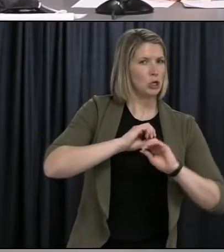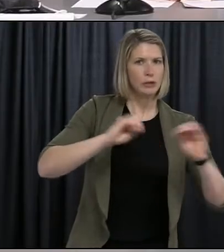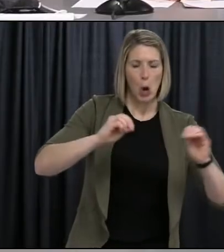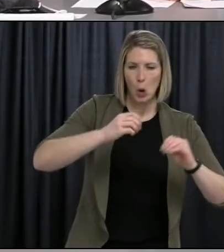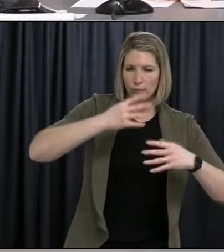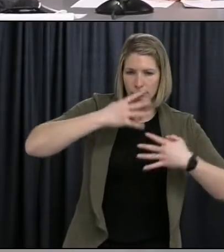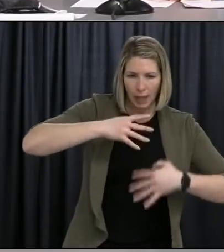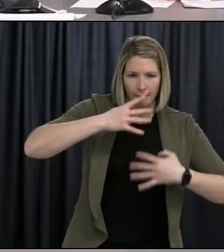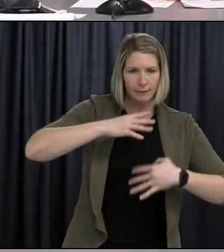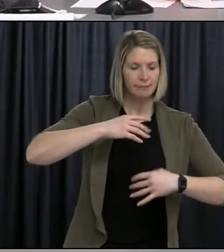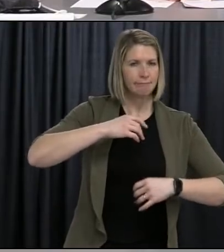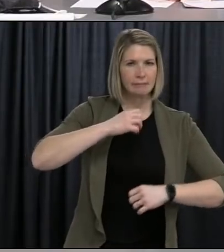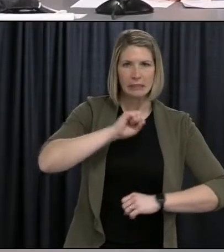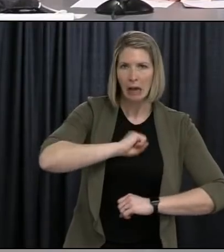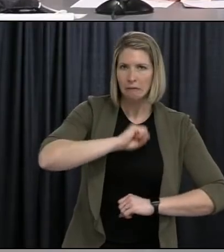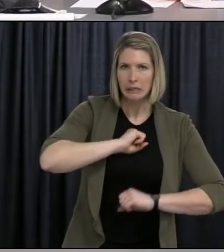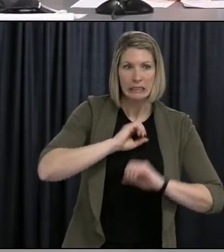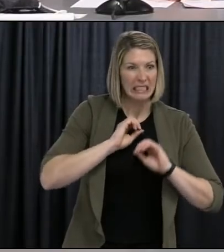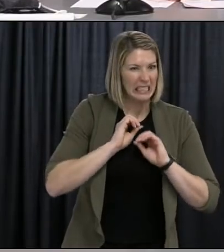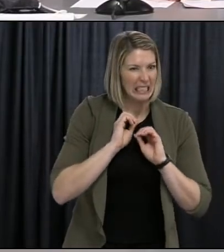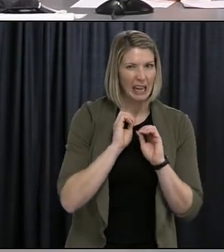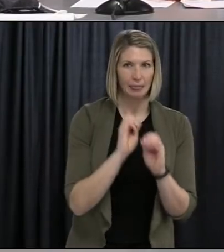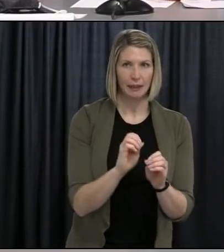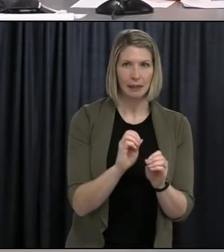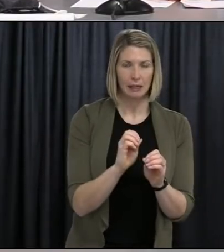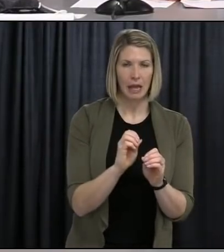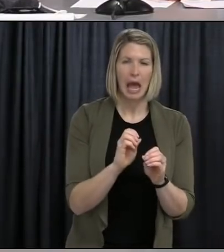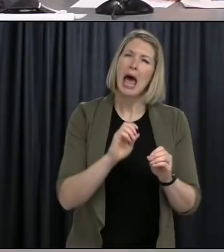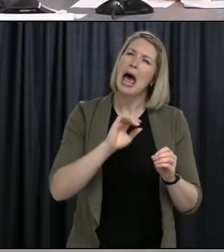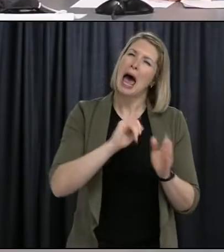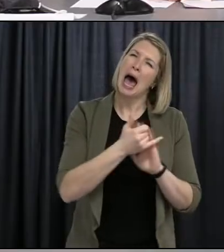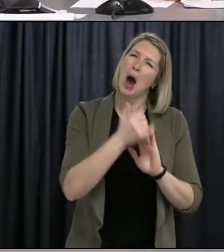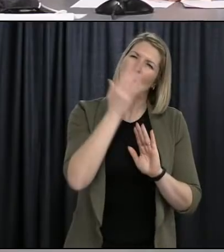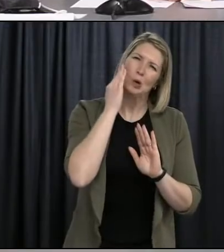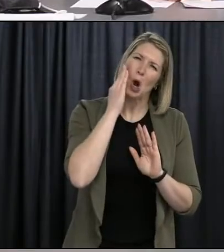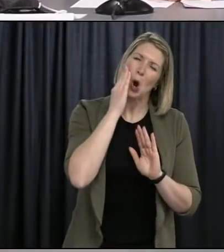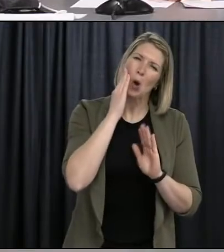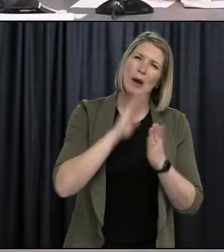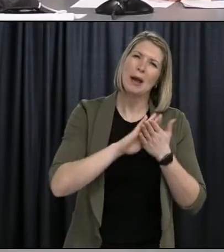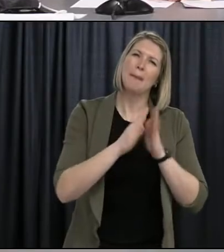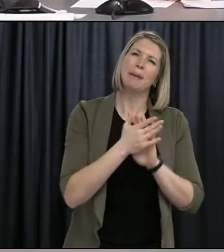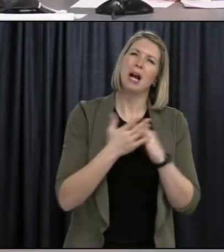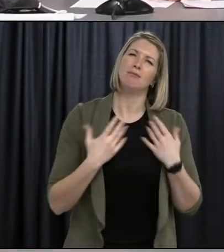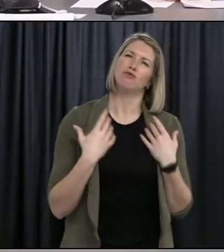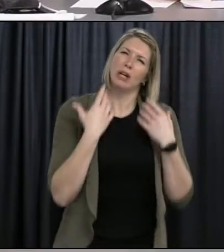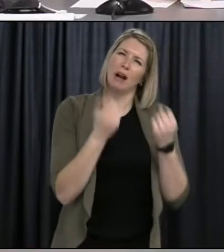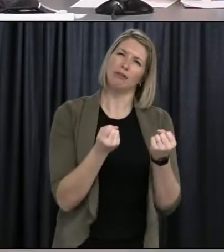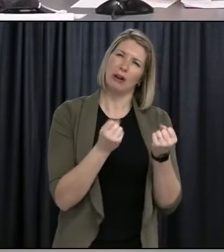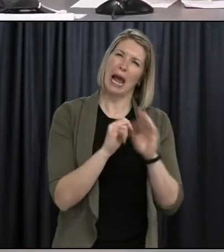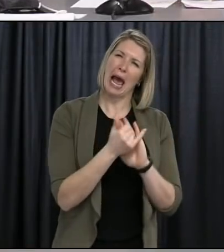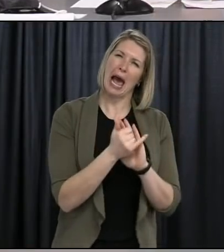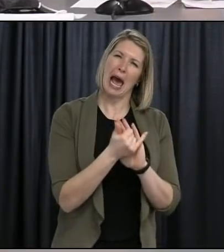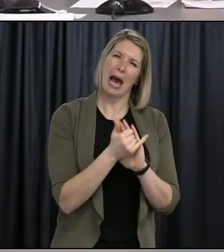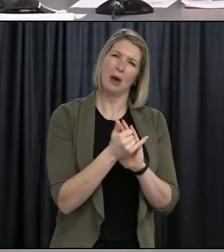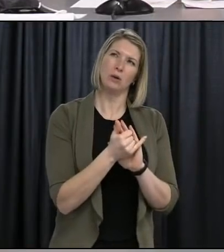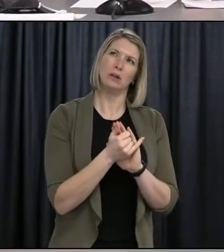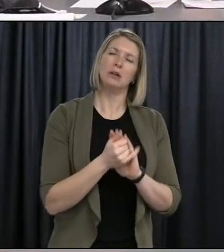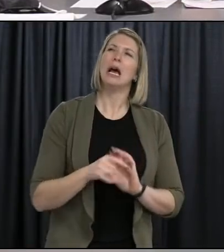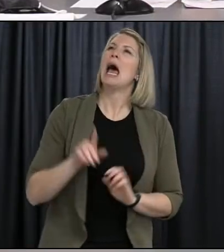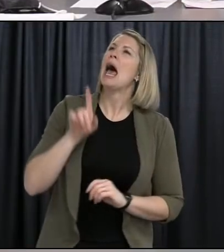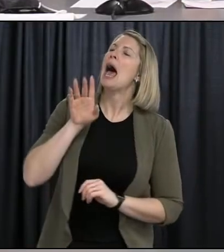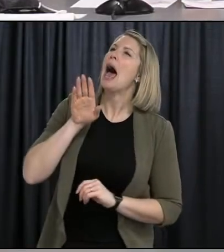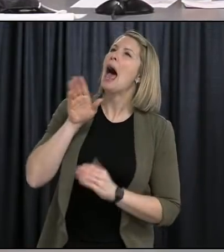recovered? Because their symptoms, it wouldn't be an onset date for symptoms. So, sorry, Kellyanne, are they